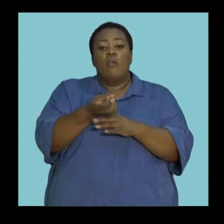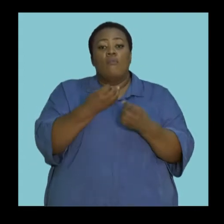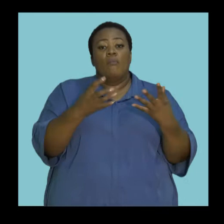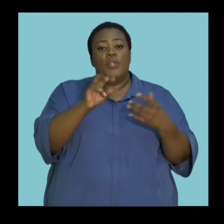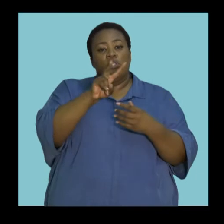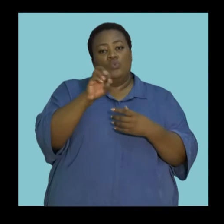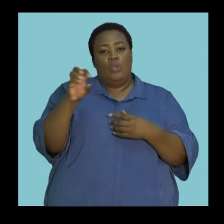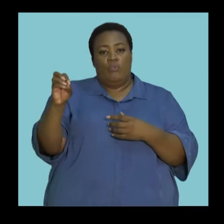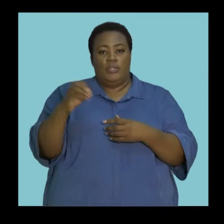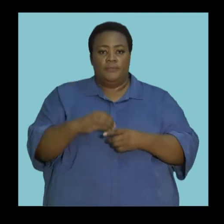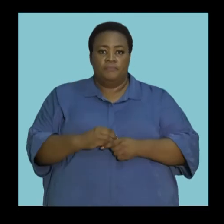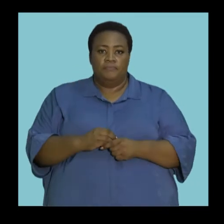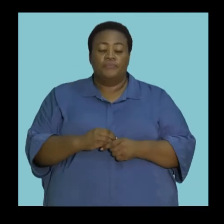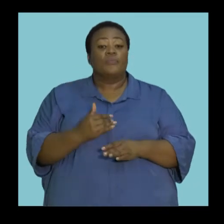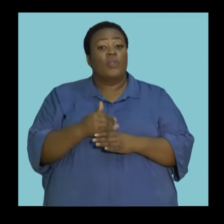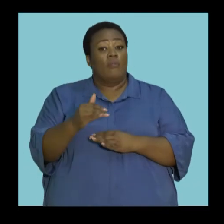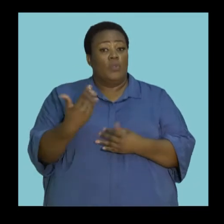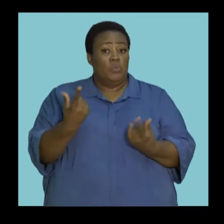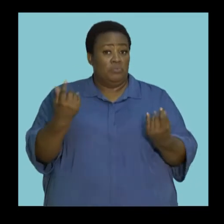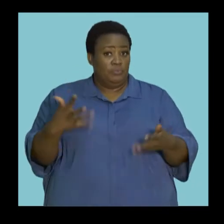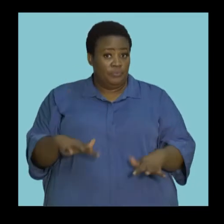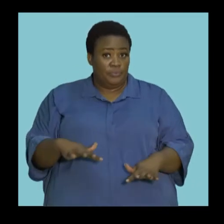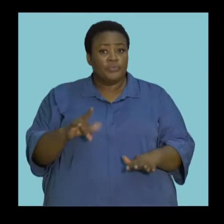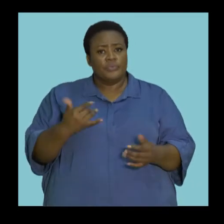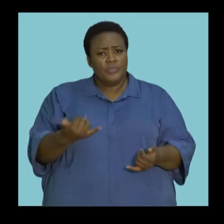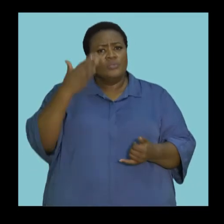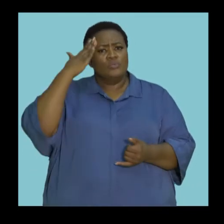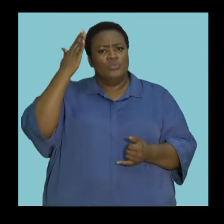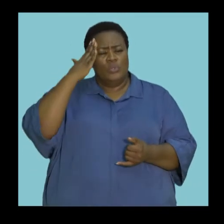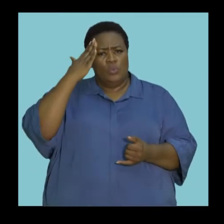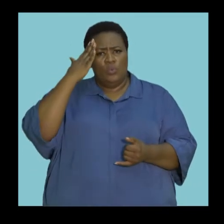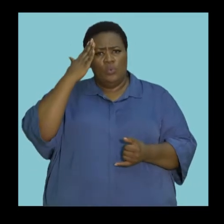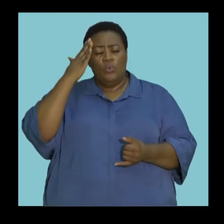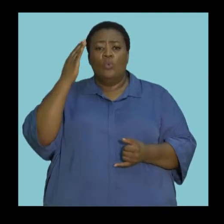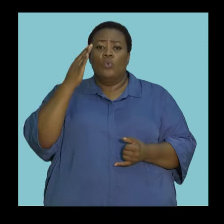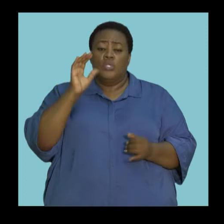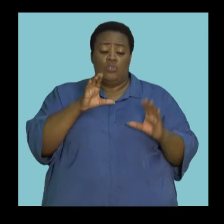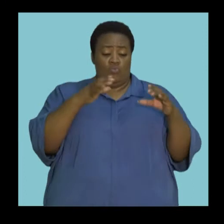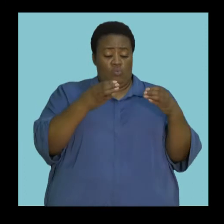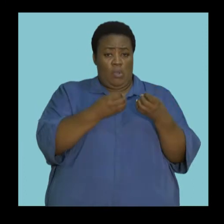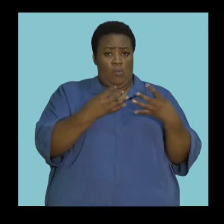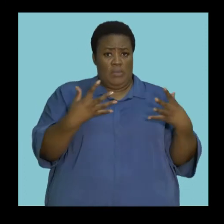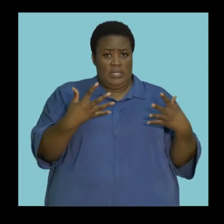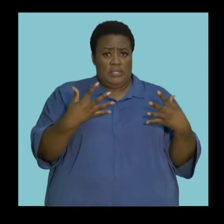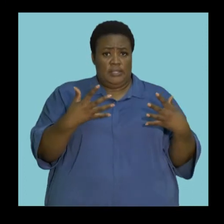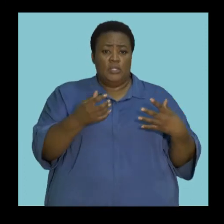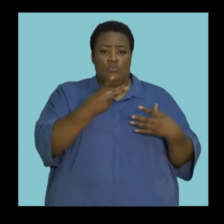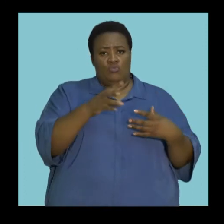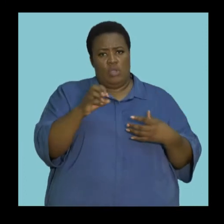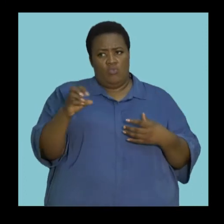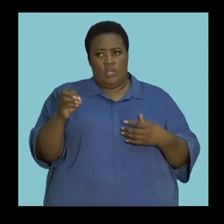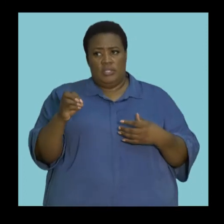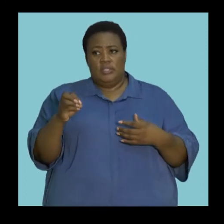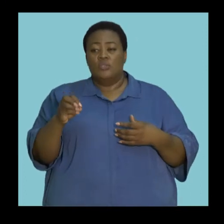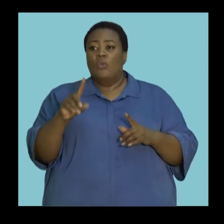200. So once you've done that, you now know that the total group that we're looking at is 200. So